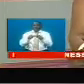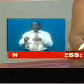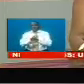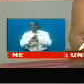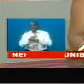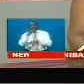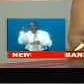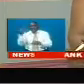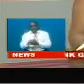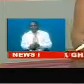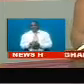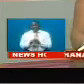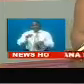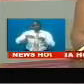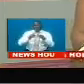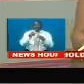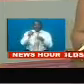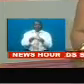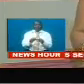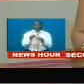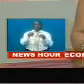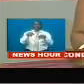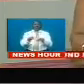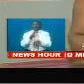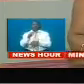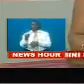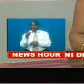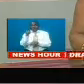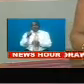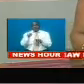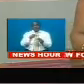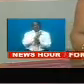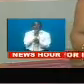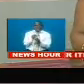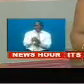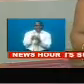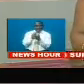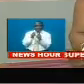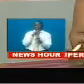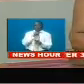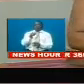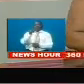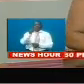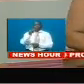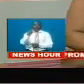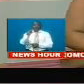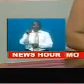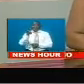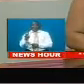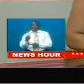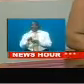their business ideas. At an investment forum at WA in the region, one of the participants, a 27-year-old